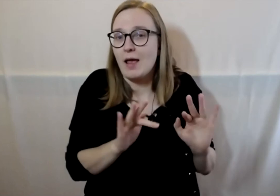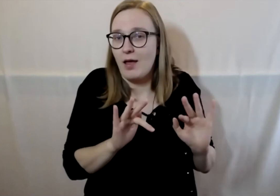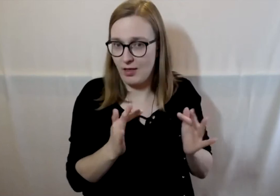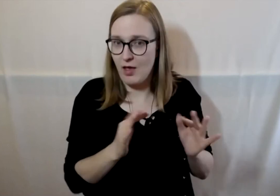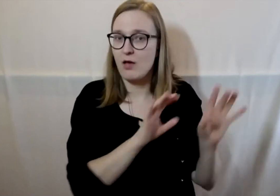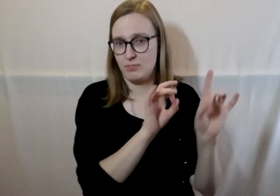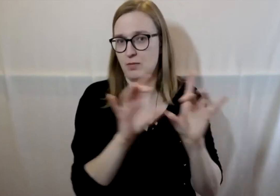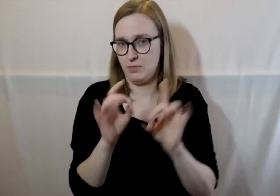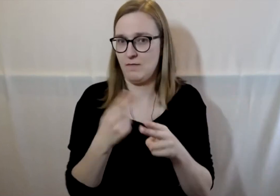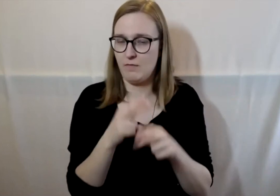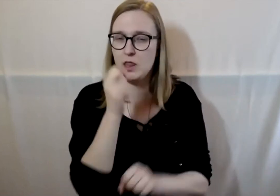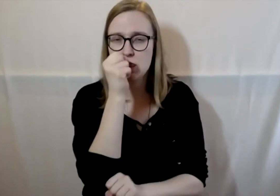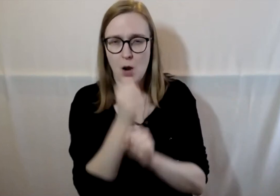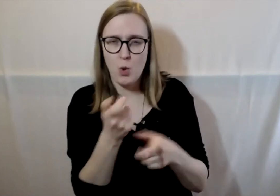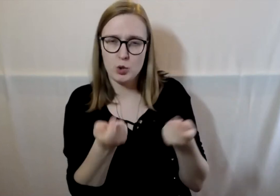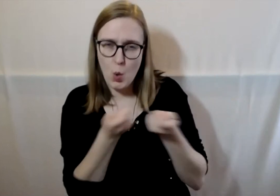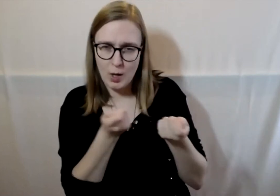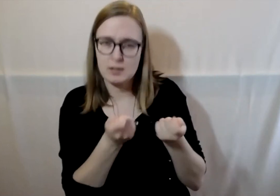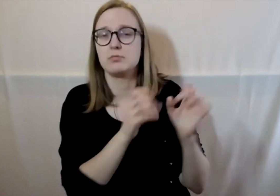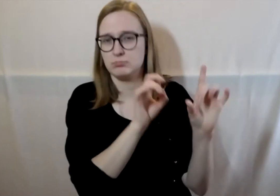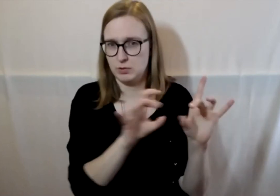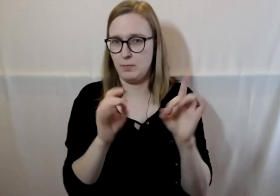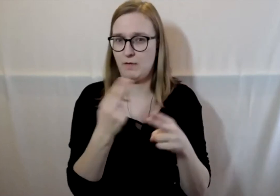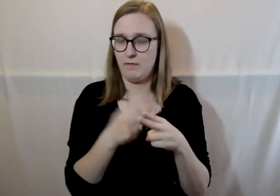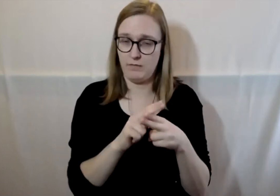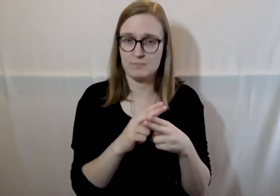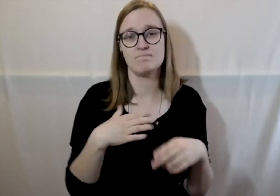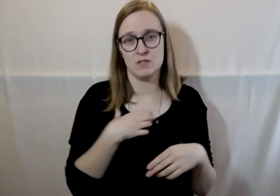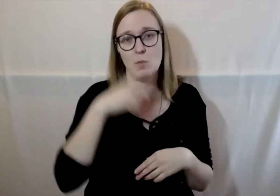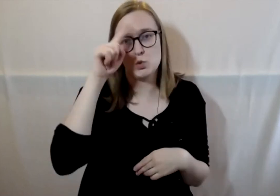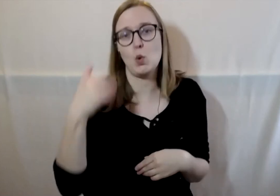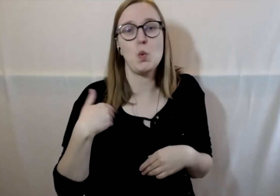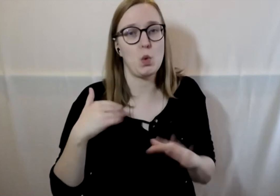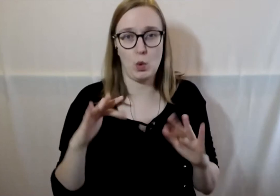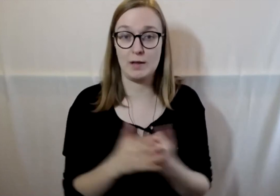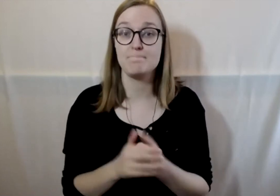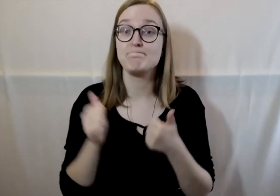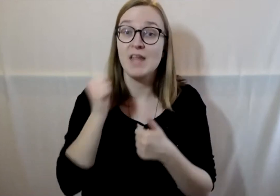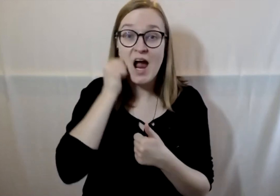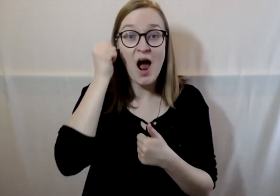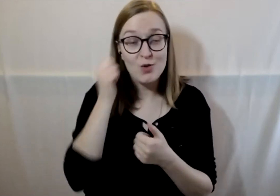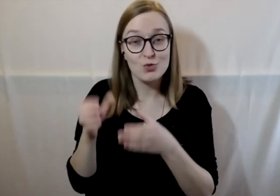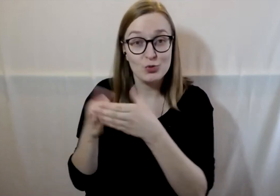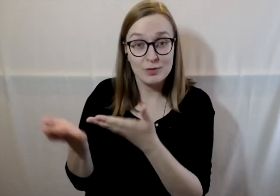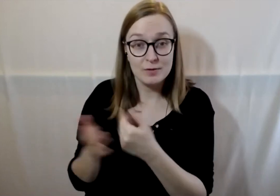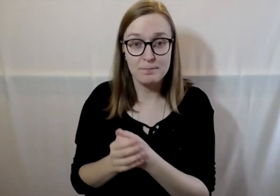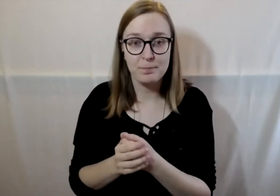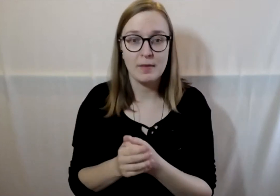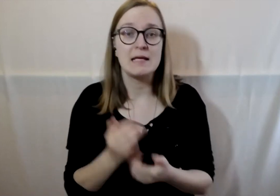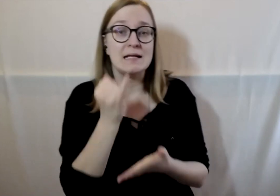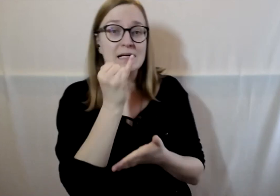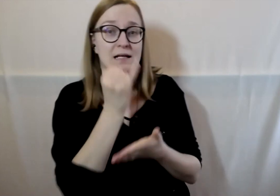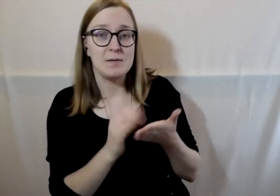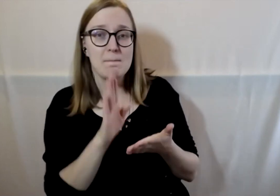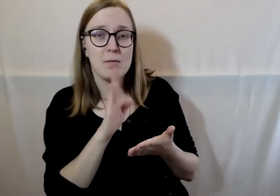workforce planning and training. Yeah, that's very important. Thank you. Aš atsiprašau, dar